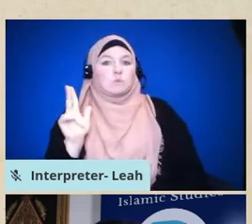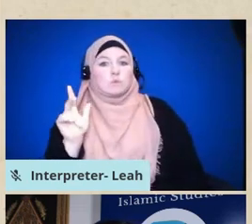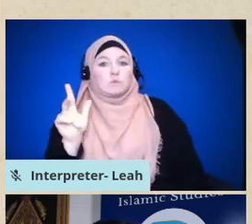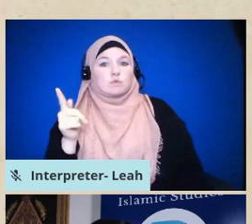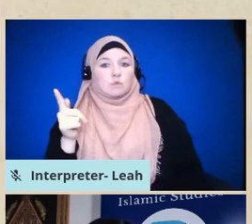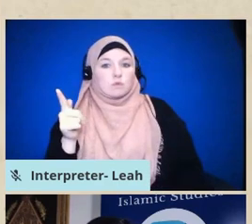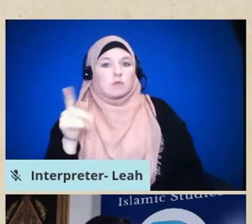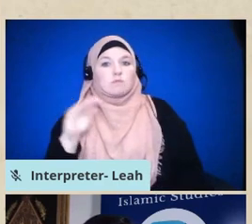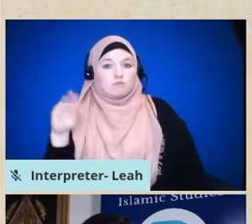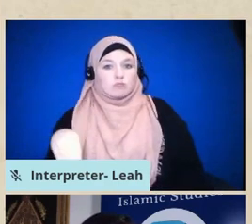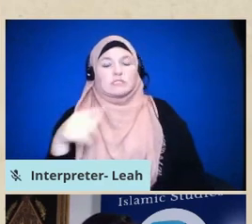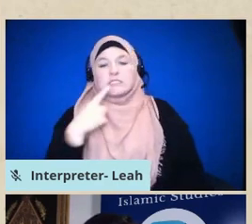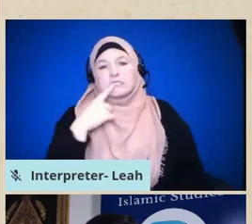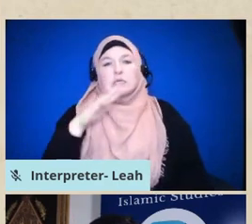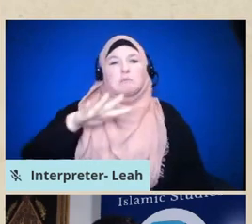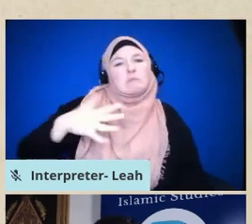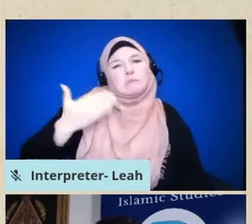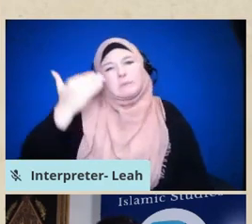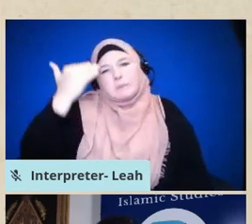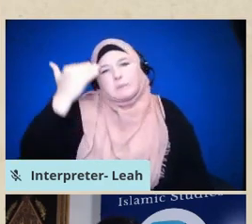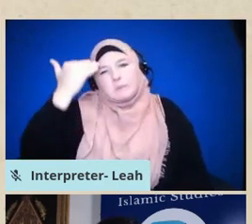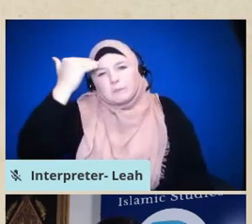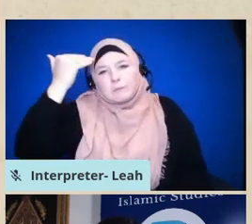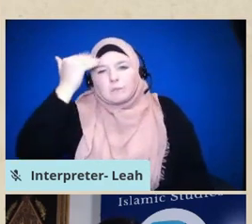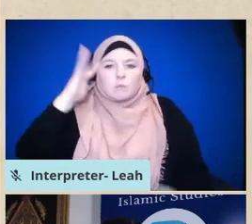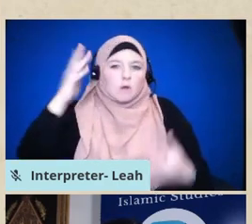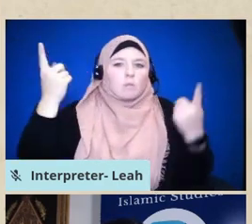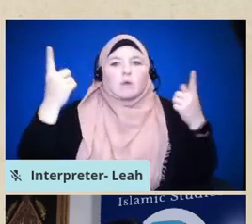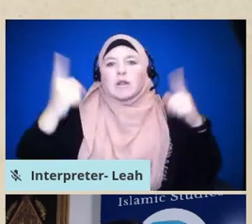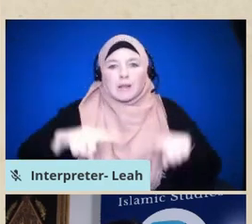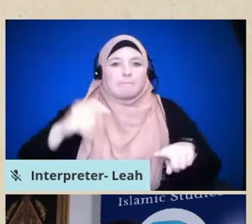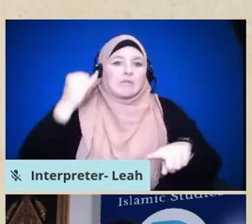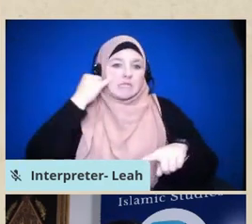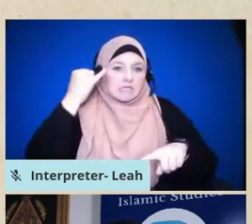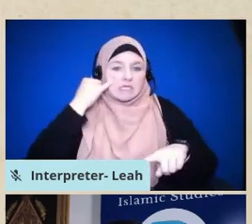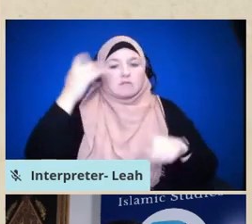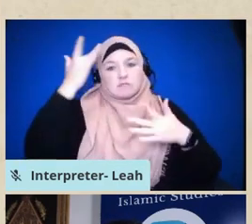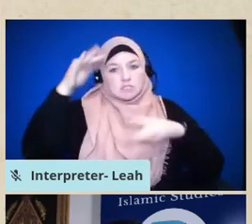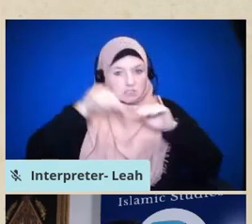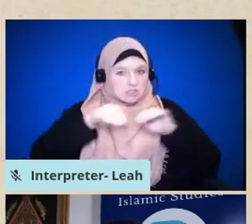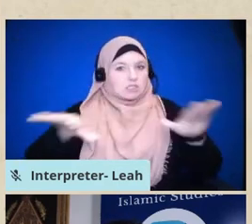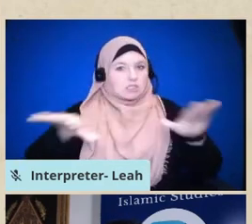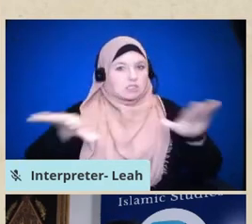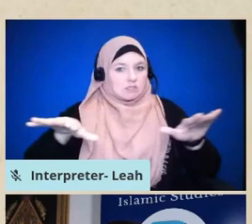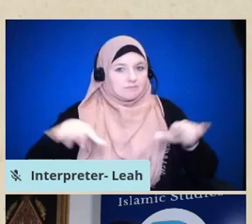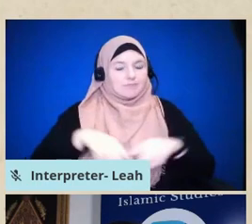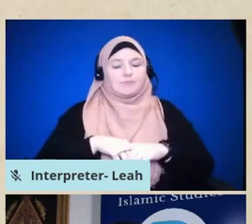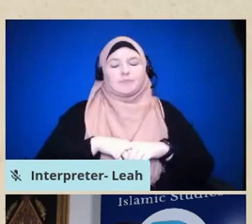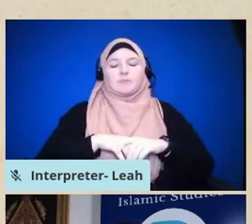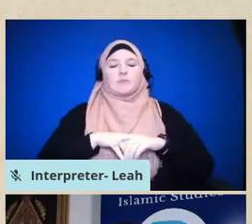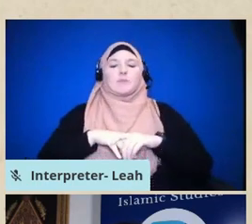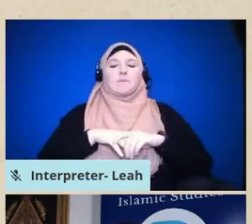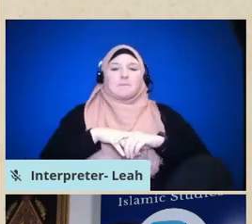said that they are somewhat familiar with school protocols regarding